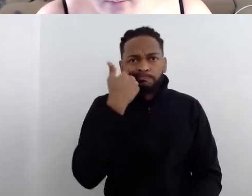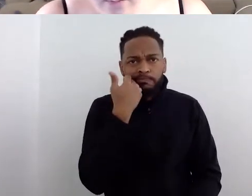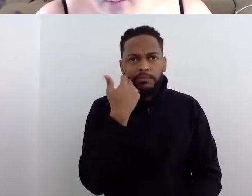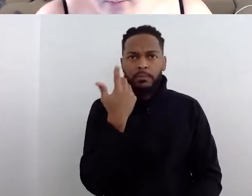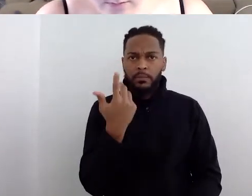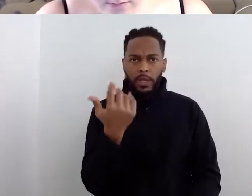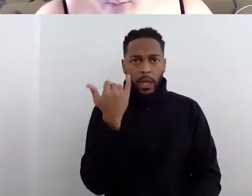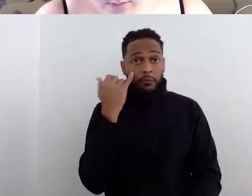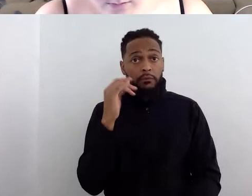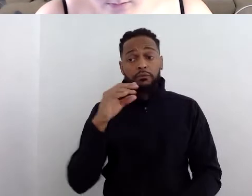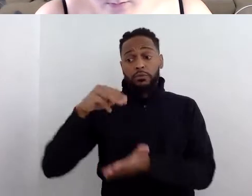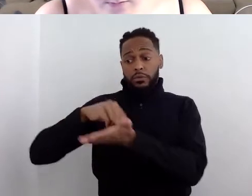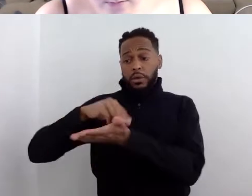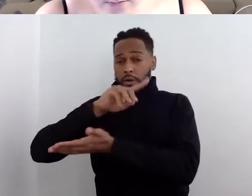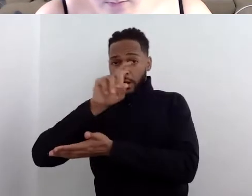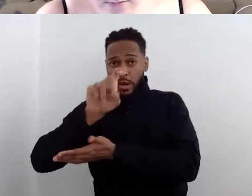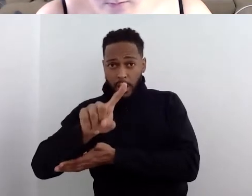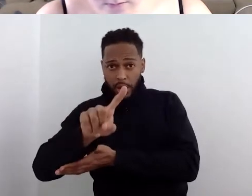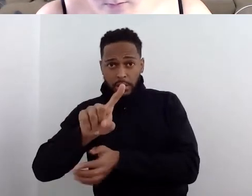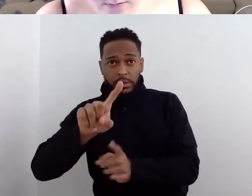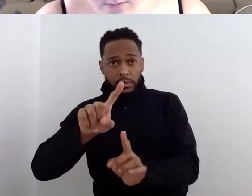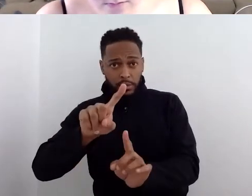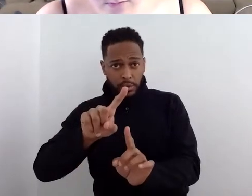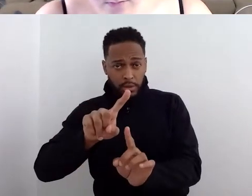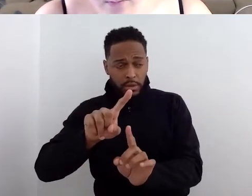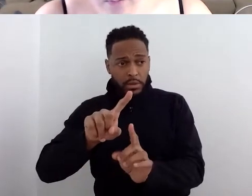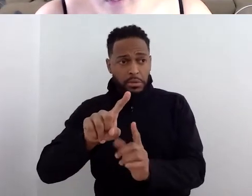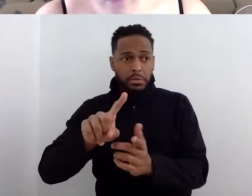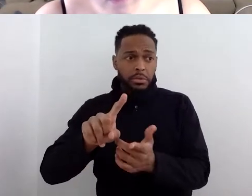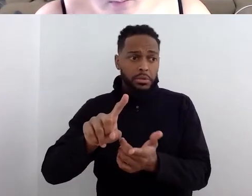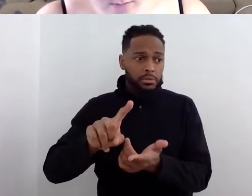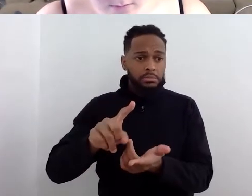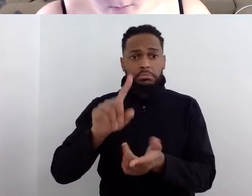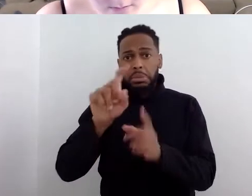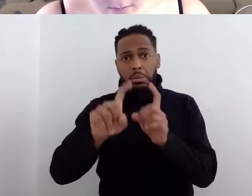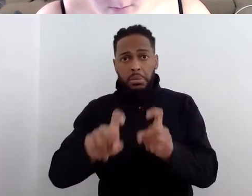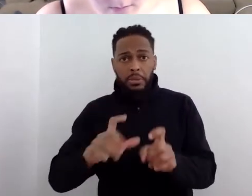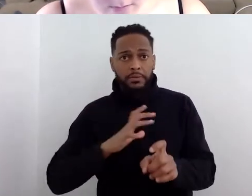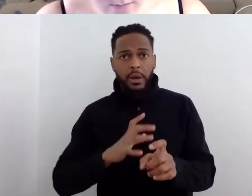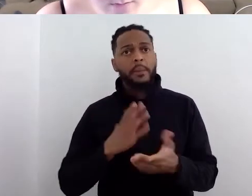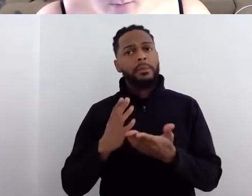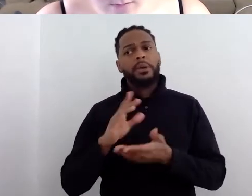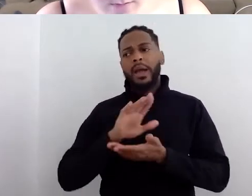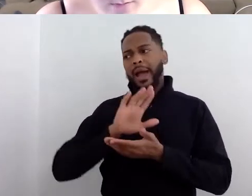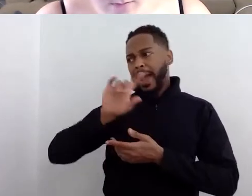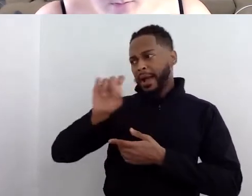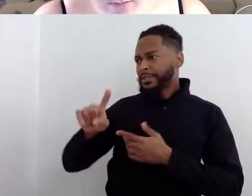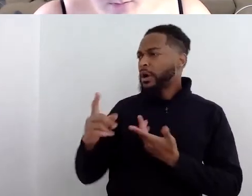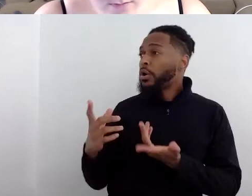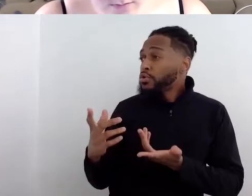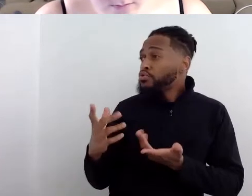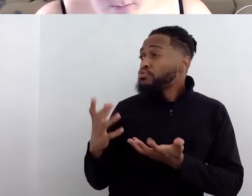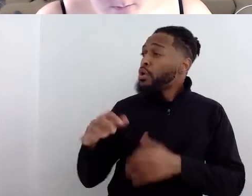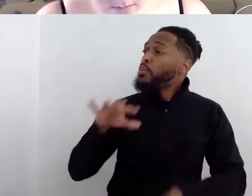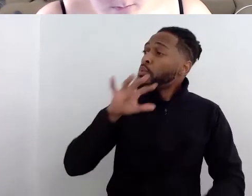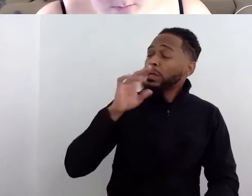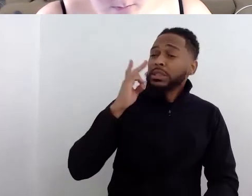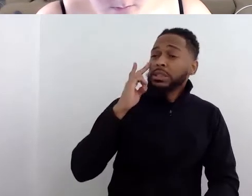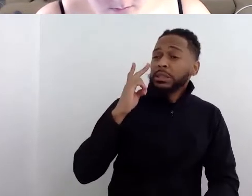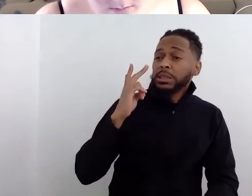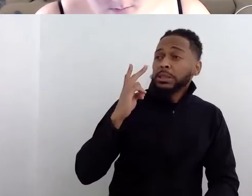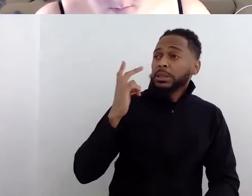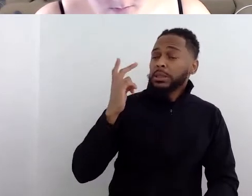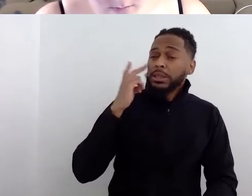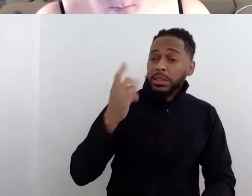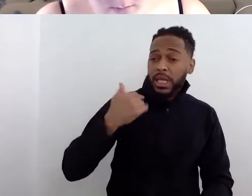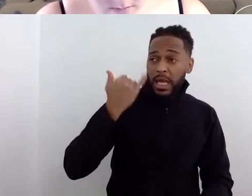and they go to hang up, you say, hey, don't you want to watch me, try to walk? Or don't you want to take a look at the wound?